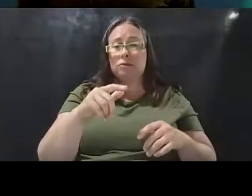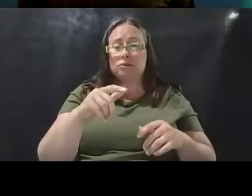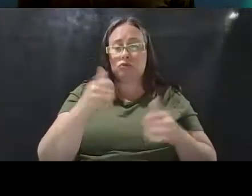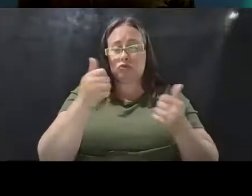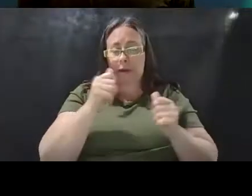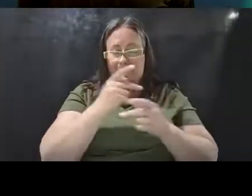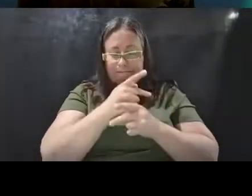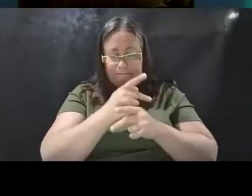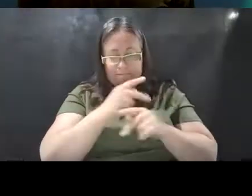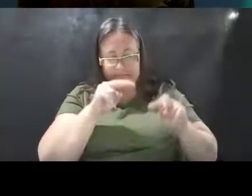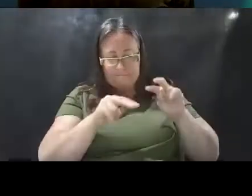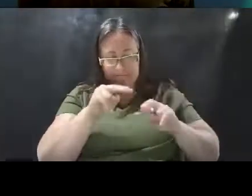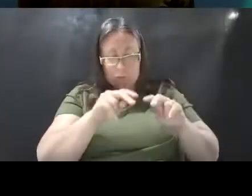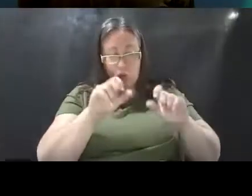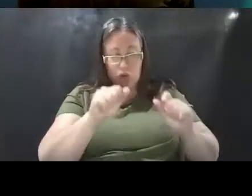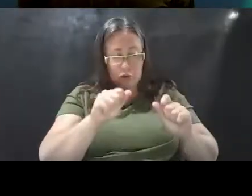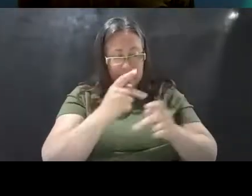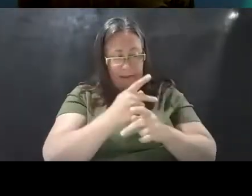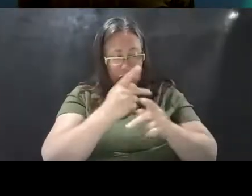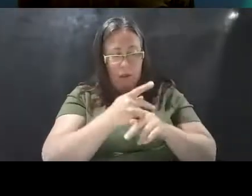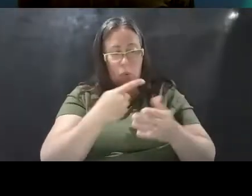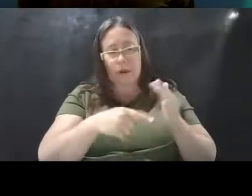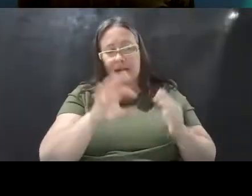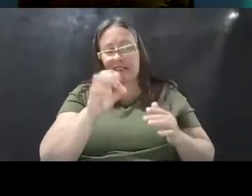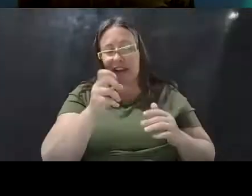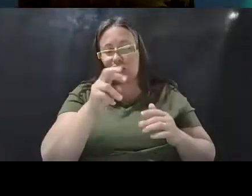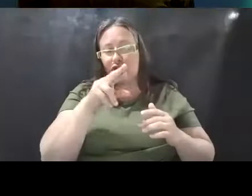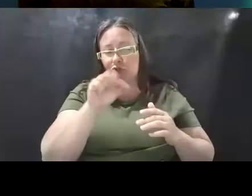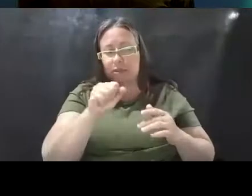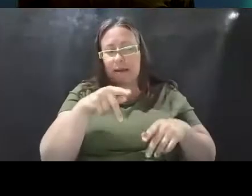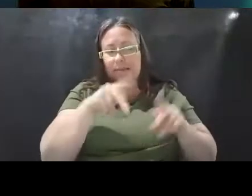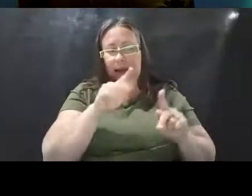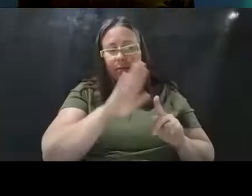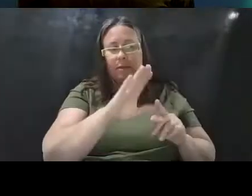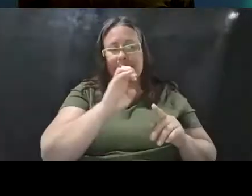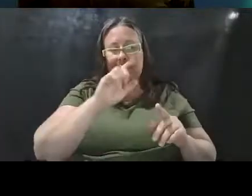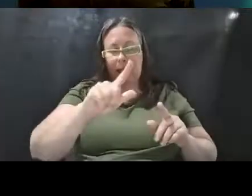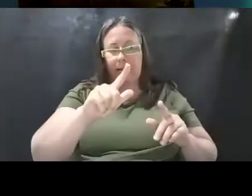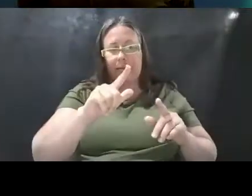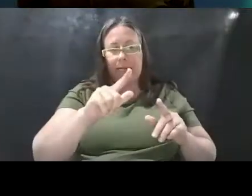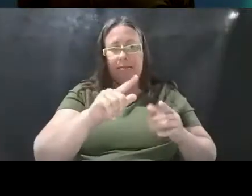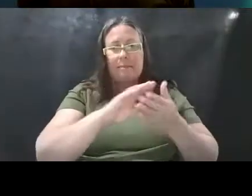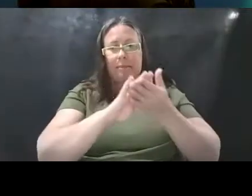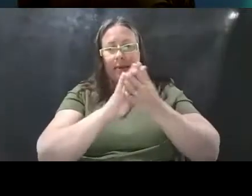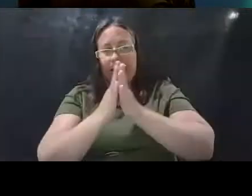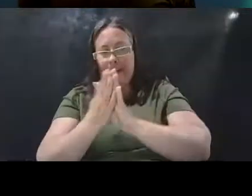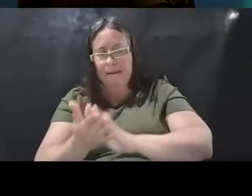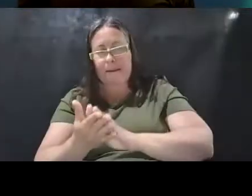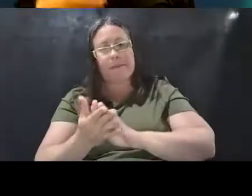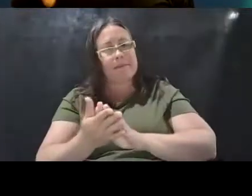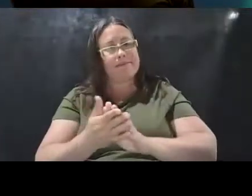determine the factors that would allow that cell to become pluripotent again. It took